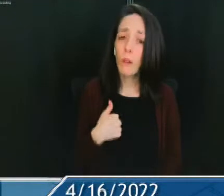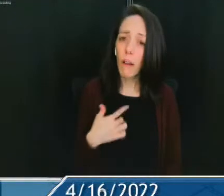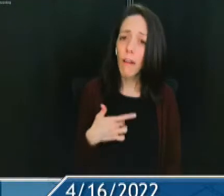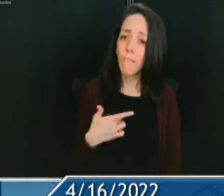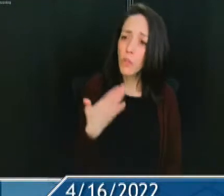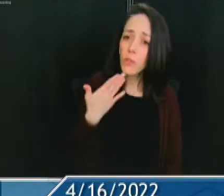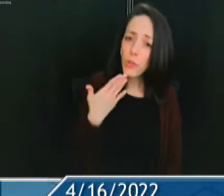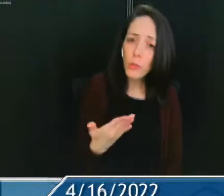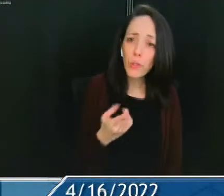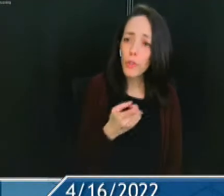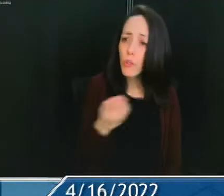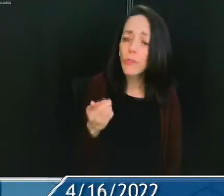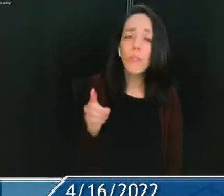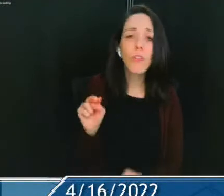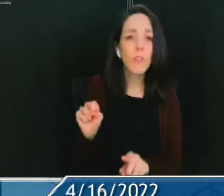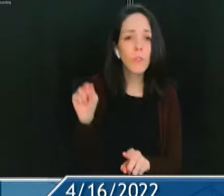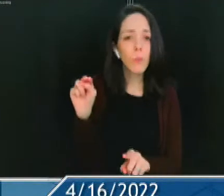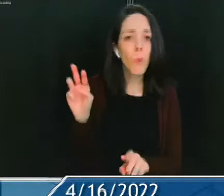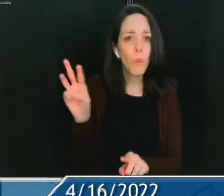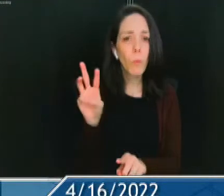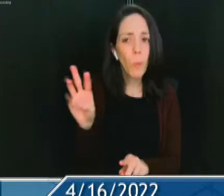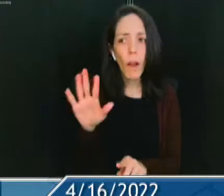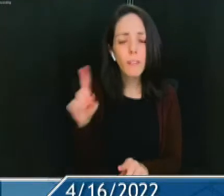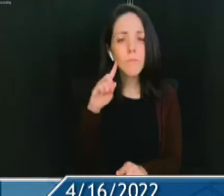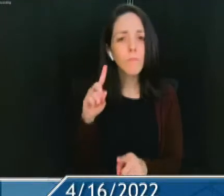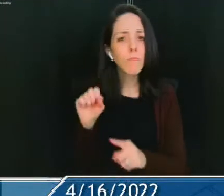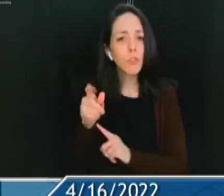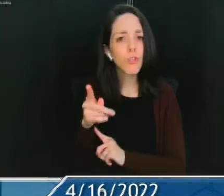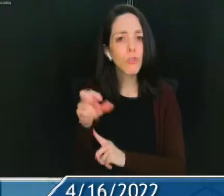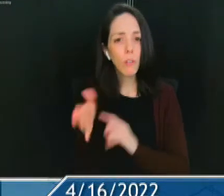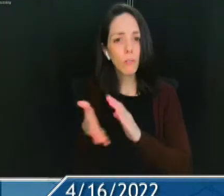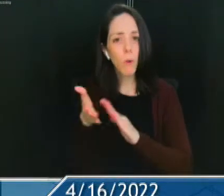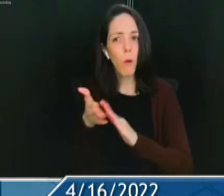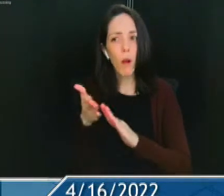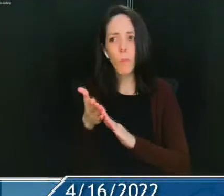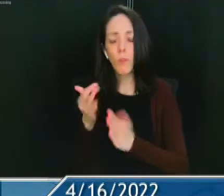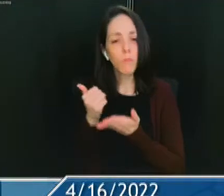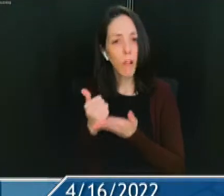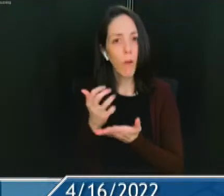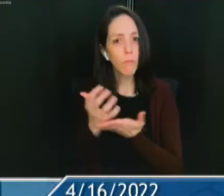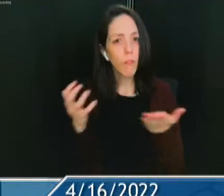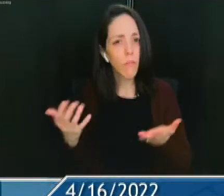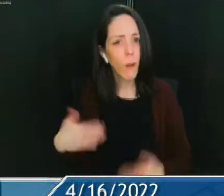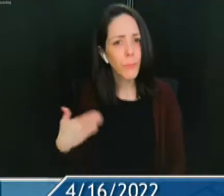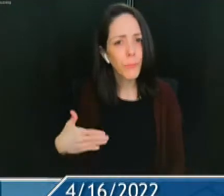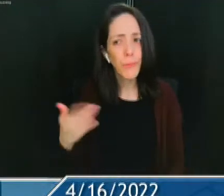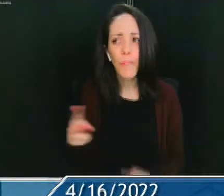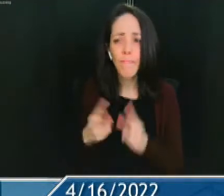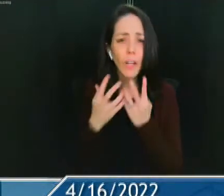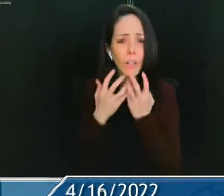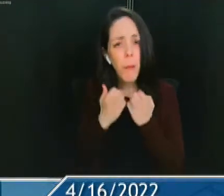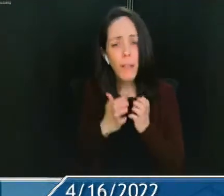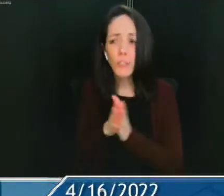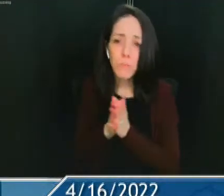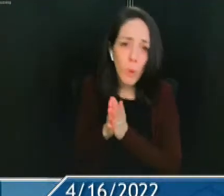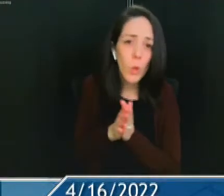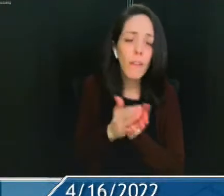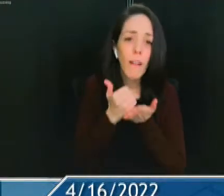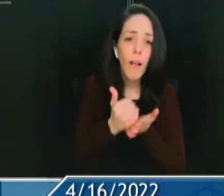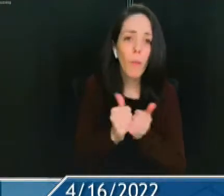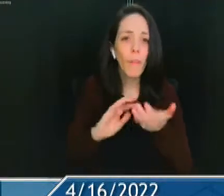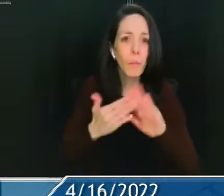shelter operator. They bring experience, compassion, and a demonstrated ability to work with communities. I